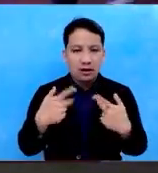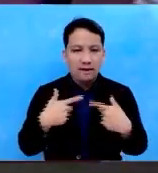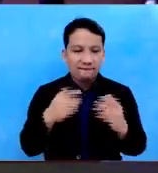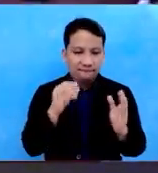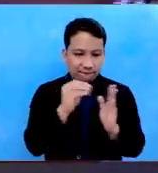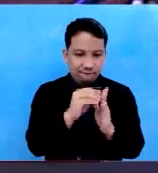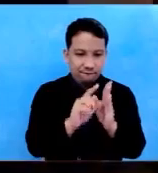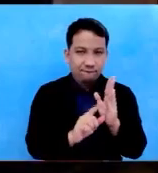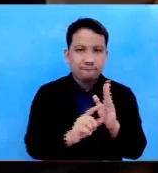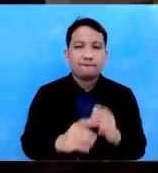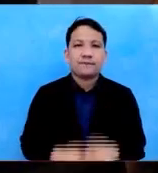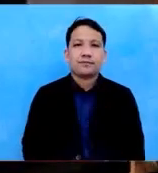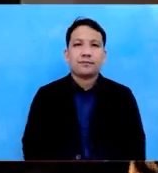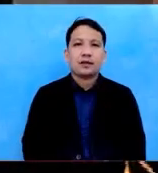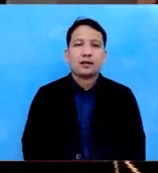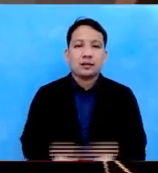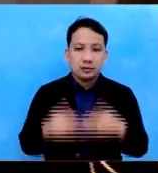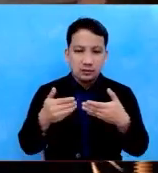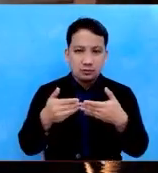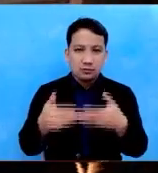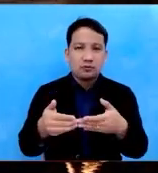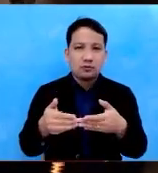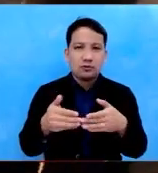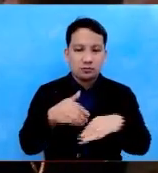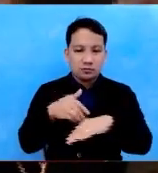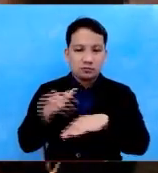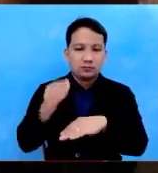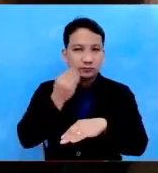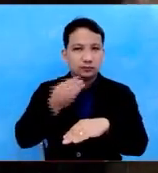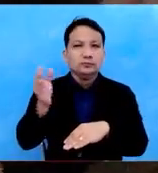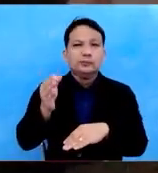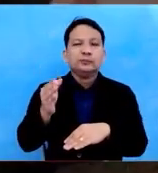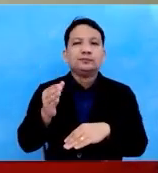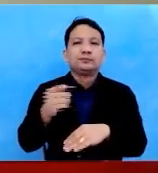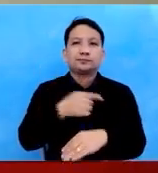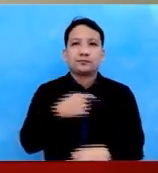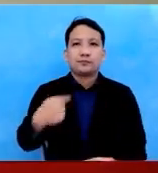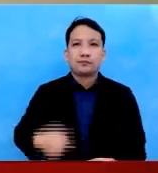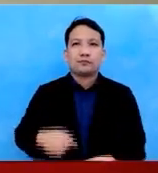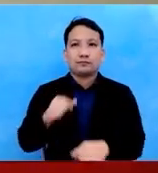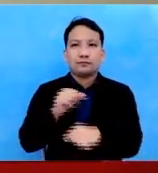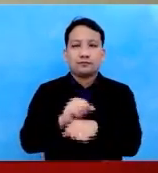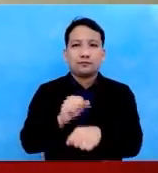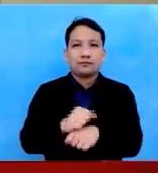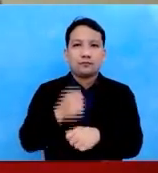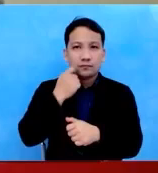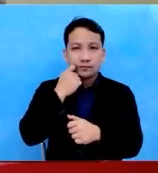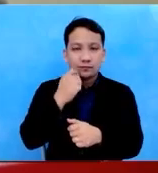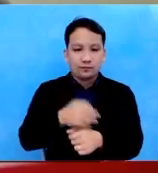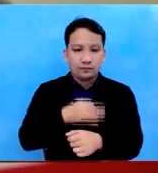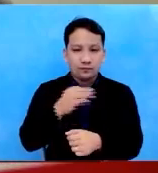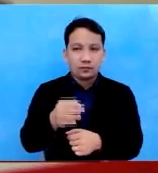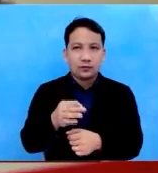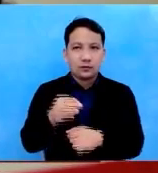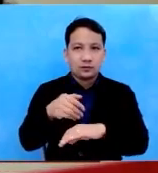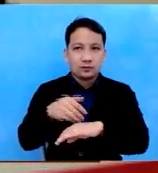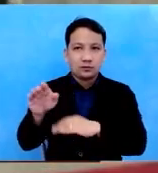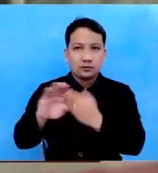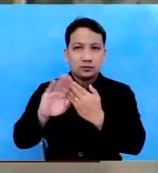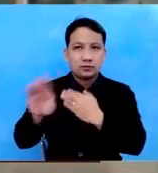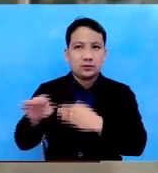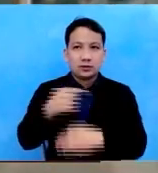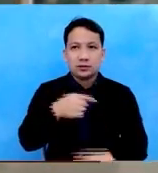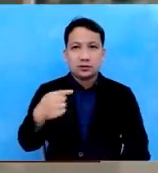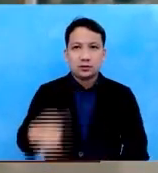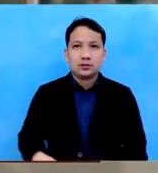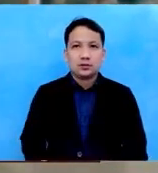Sa ngayon, umarangkada na ang deportation ng mga illegal Chinese workers. Kanina, formal nang napadeport pabalik ng China ang